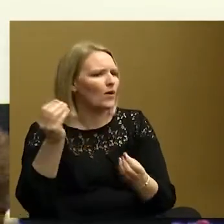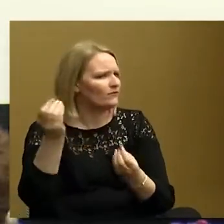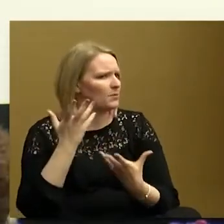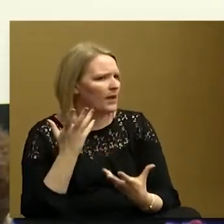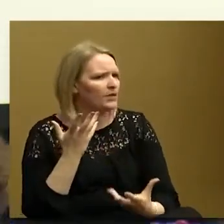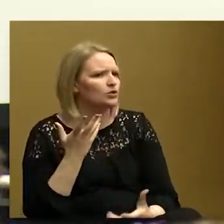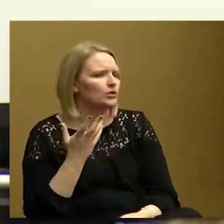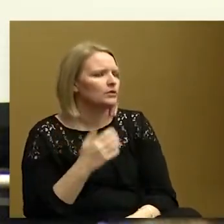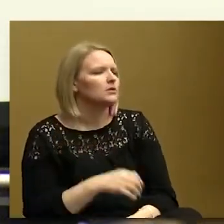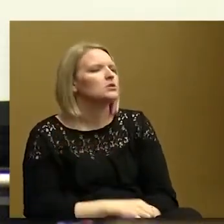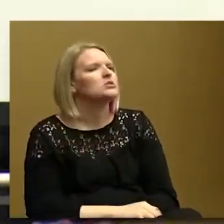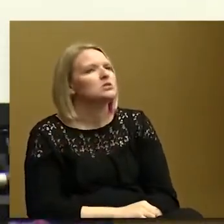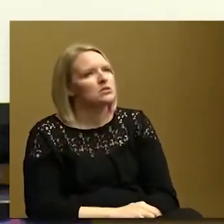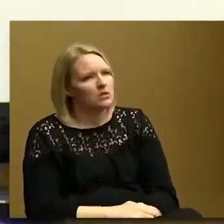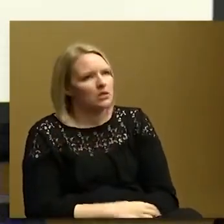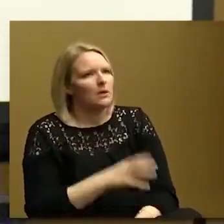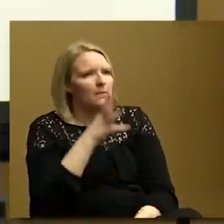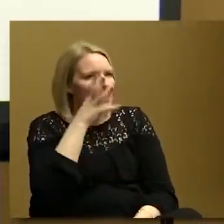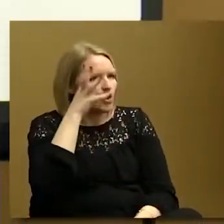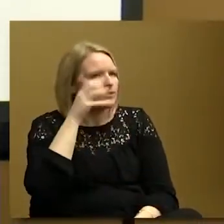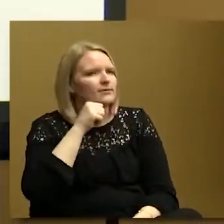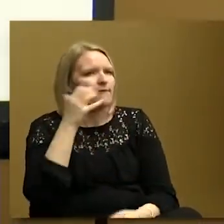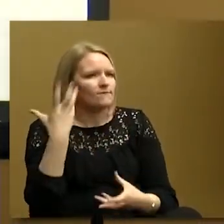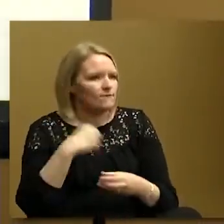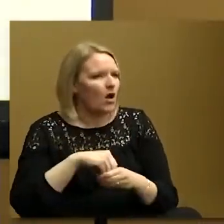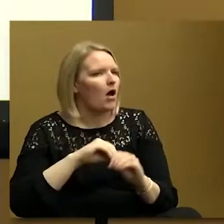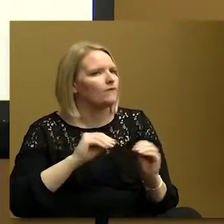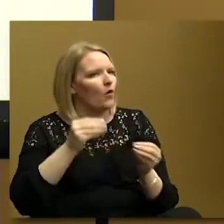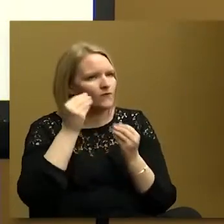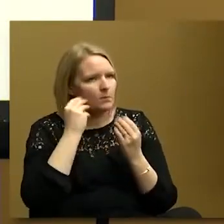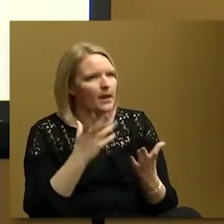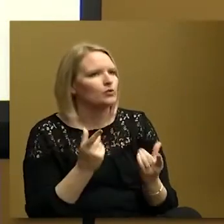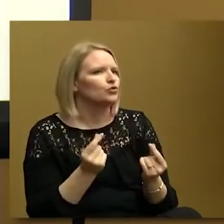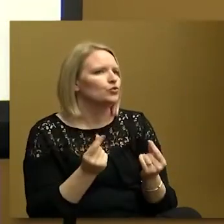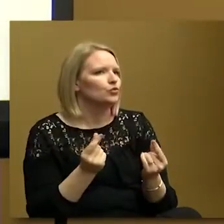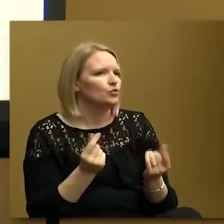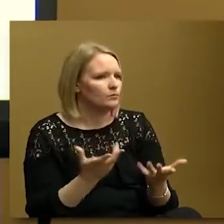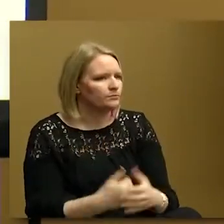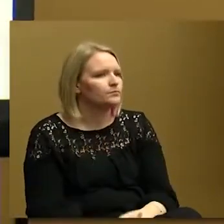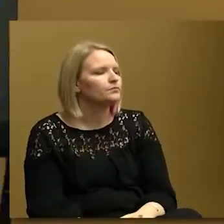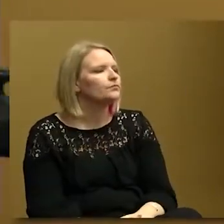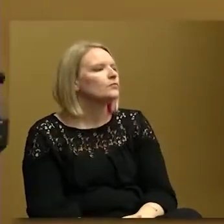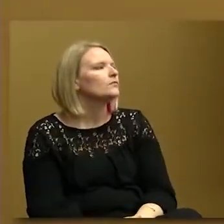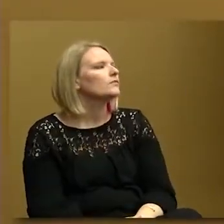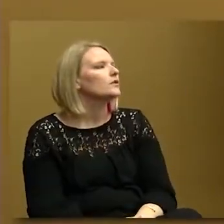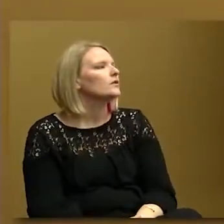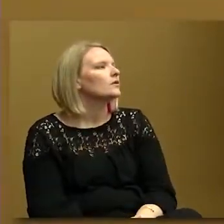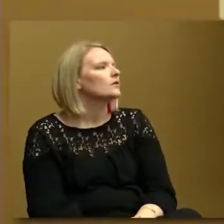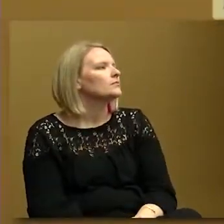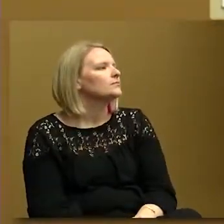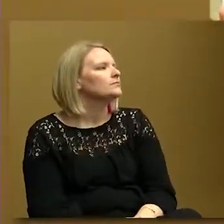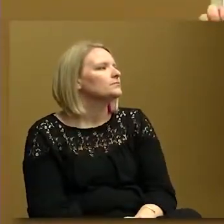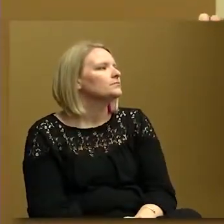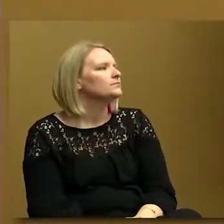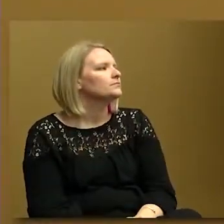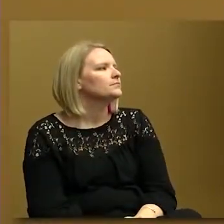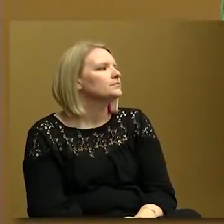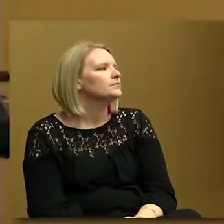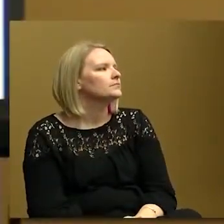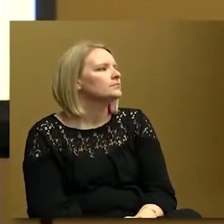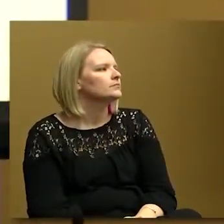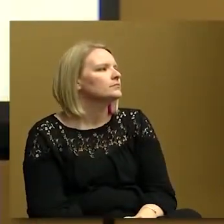parents that aren't involved and you don't get any information from them? Well, what do we do